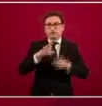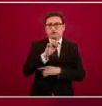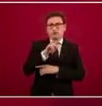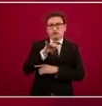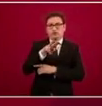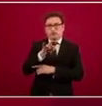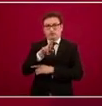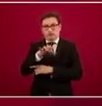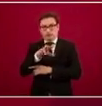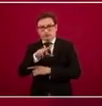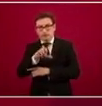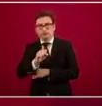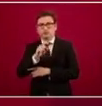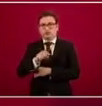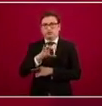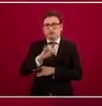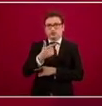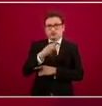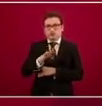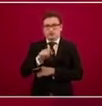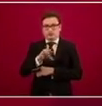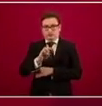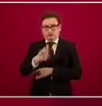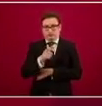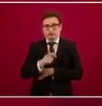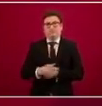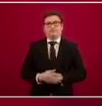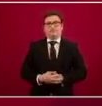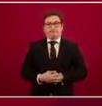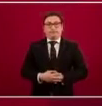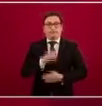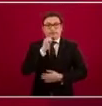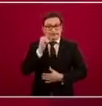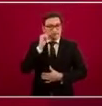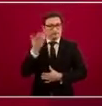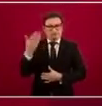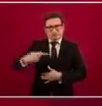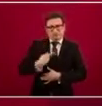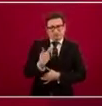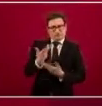that are available in the website